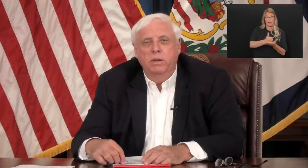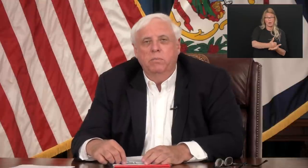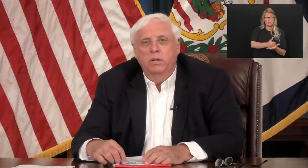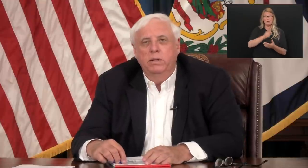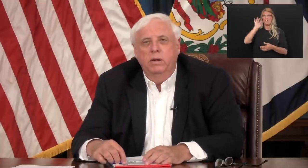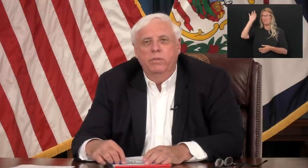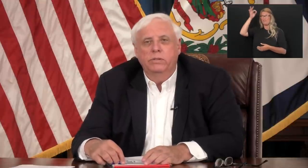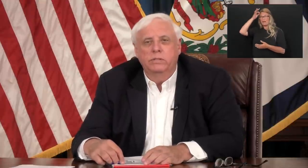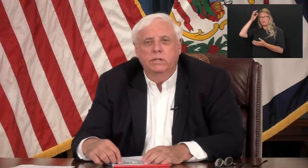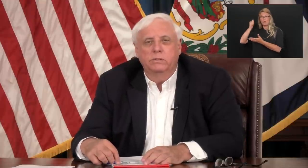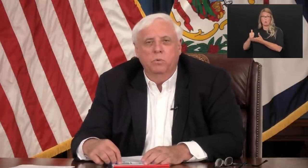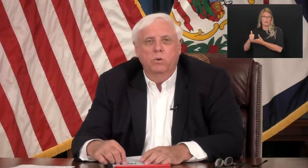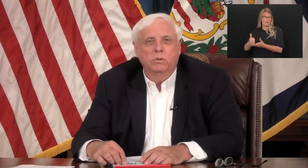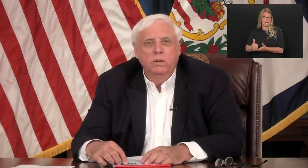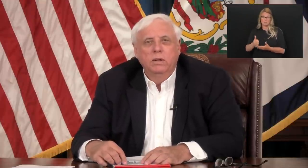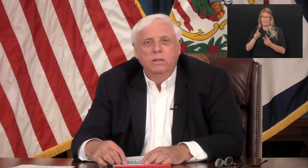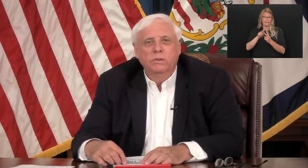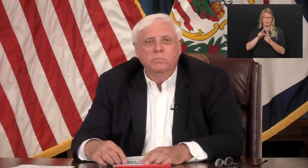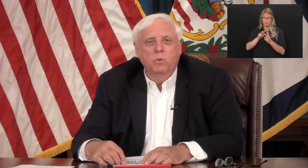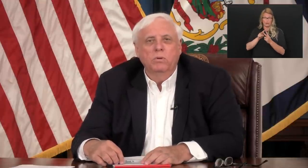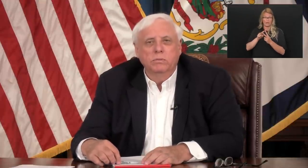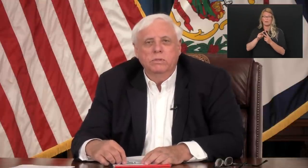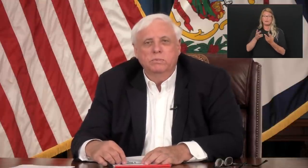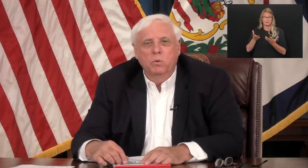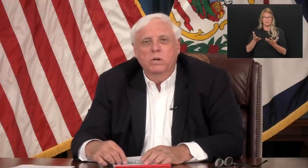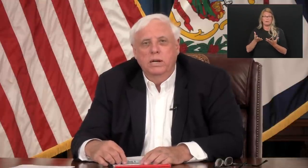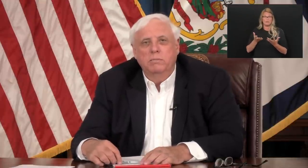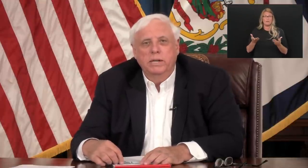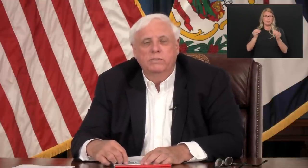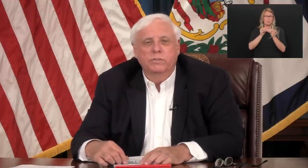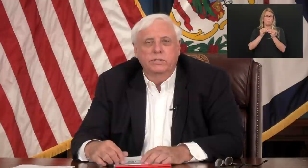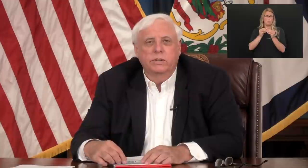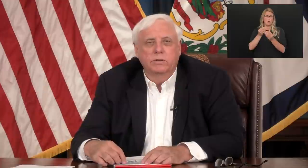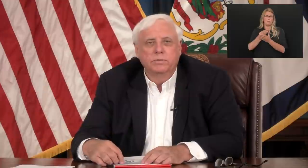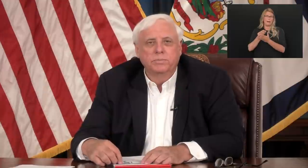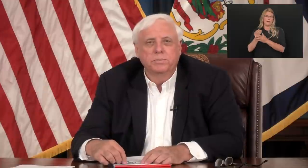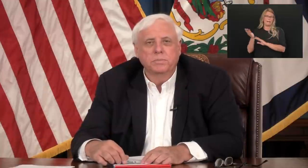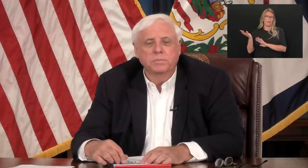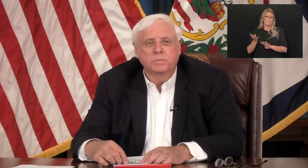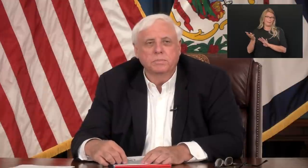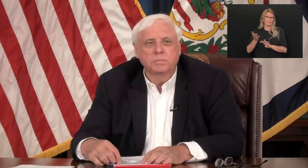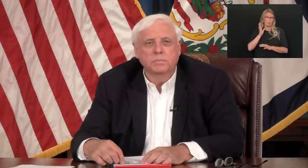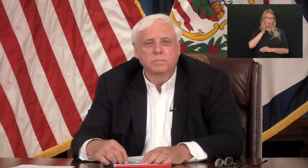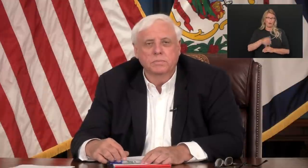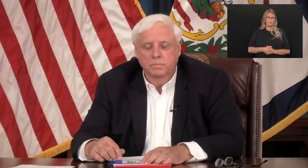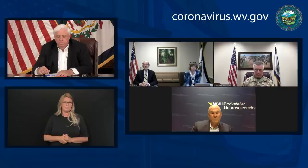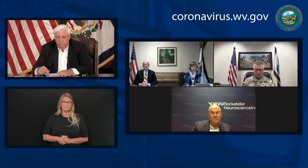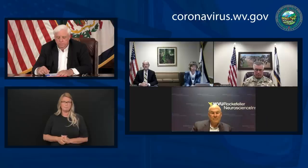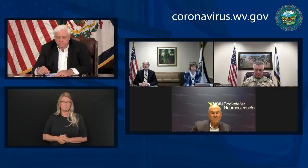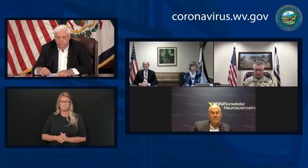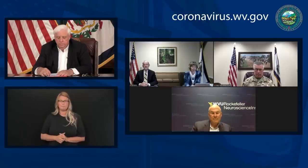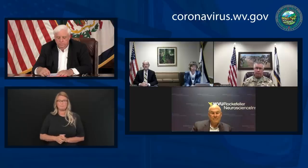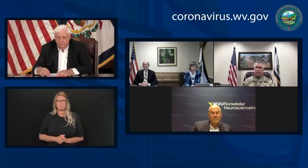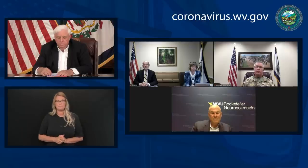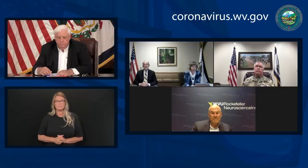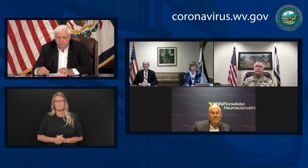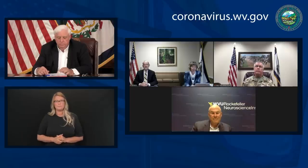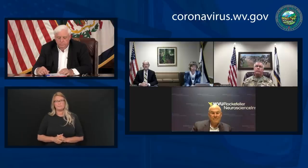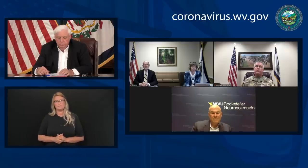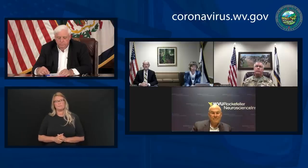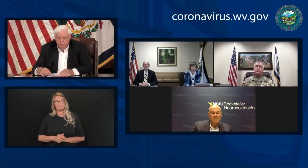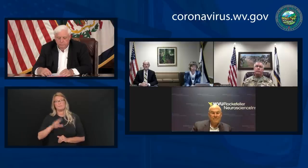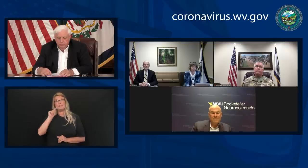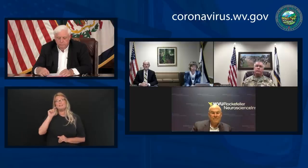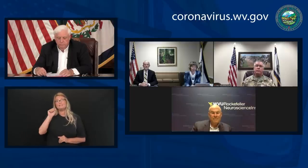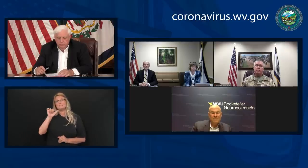government. They'll, you know, there's, there's more, there's more, there's more coming. That's for sure. All right. Thank you, Amanda. Next, we'll go to